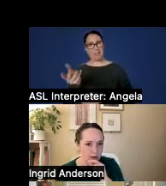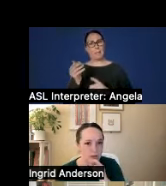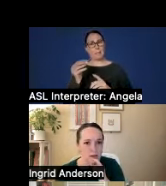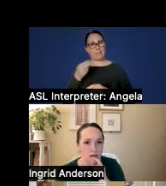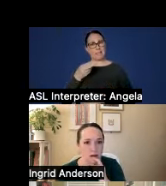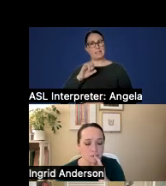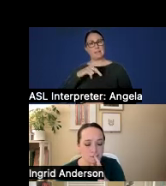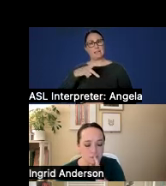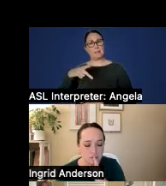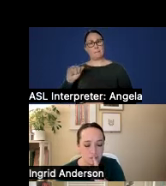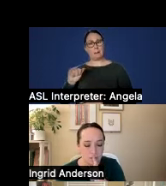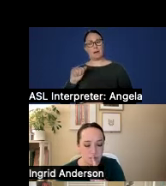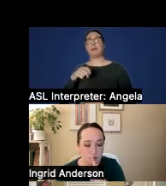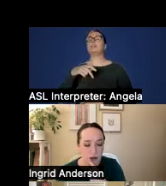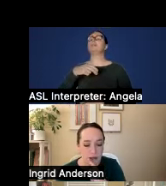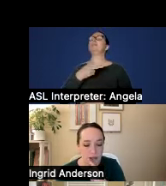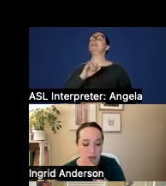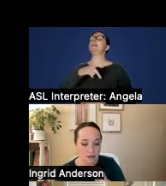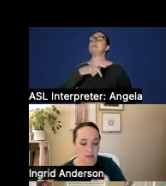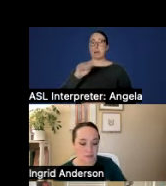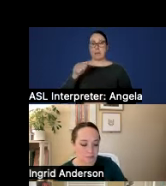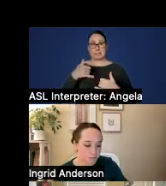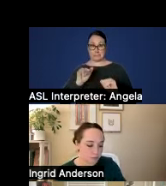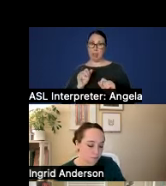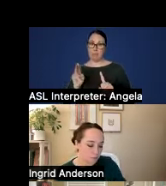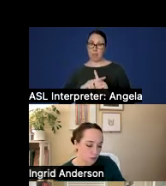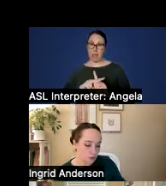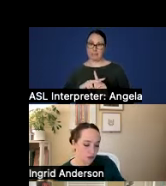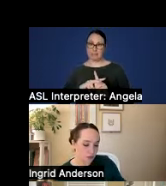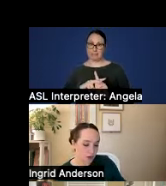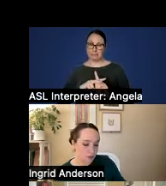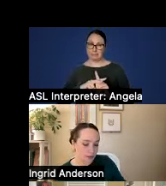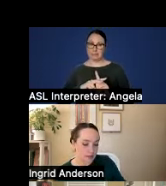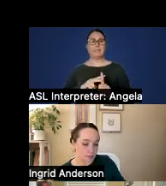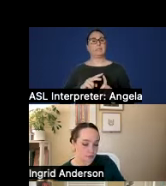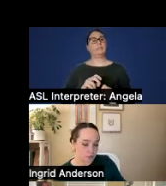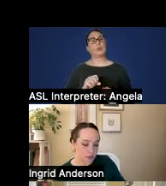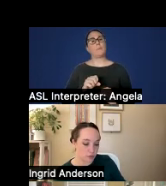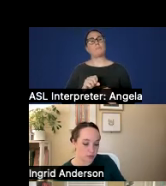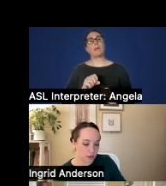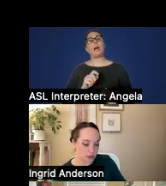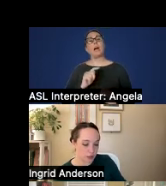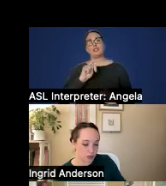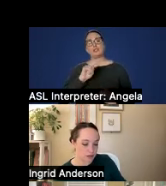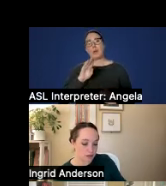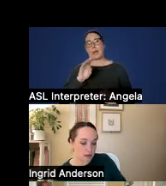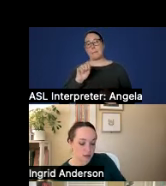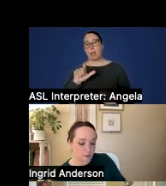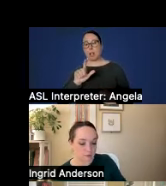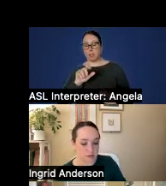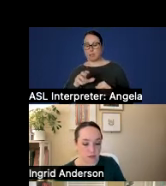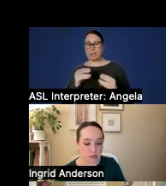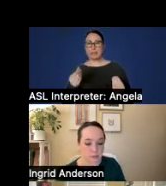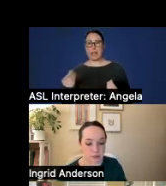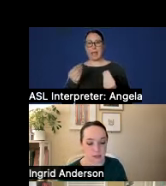there's a parallel law for IHS. So it's on tribal lands and personnel within IHS